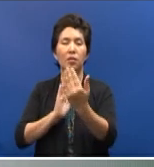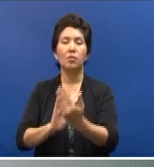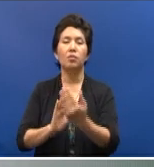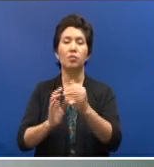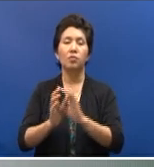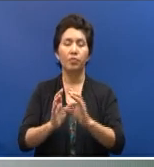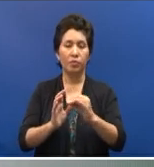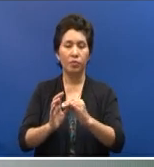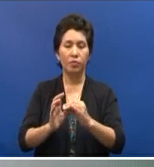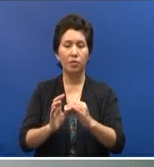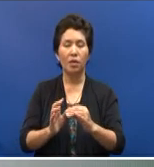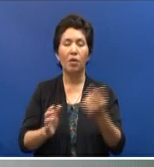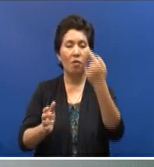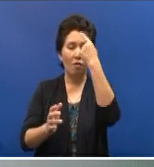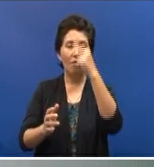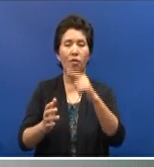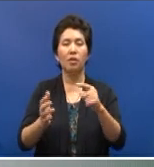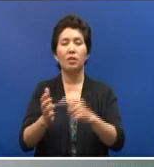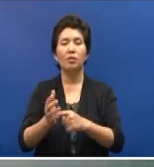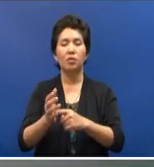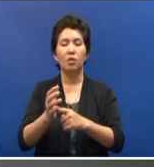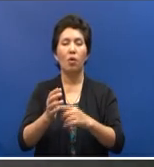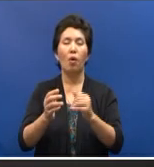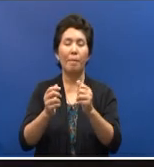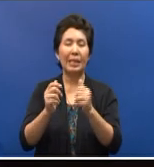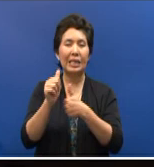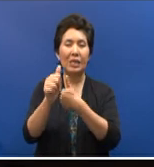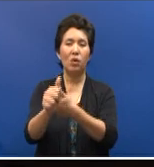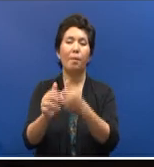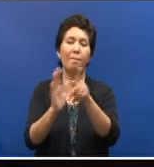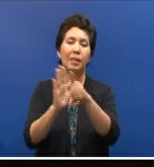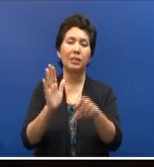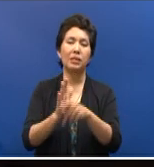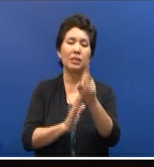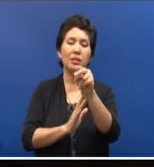a dangerous test. Okay, so this is an ordeal. Okay.